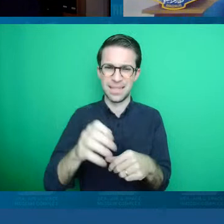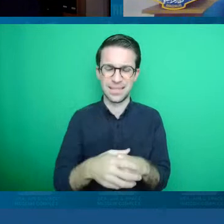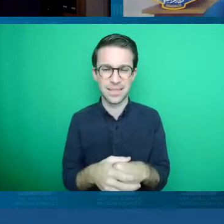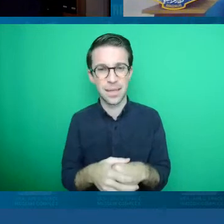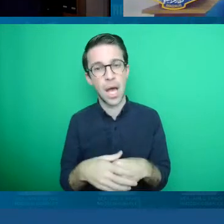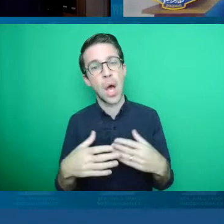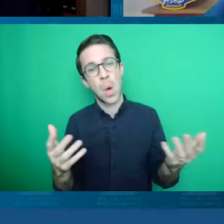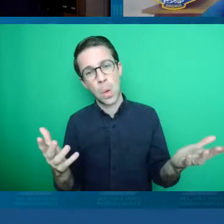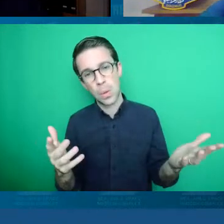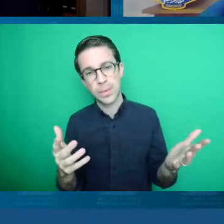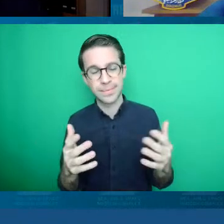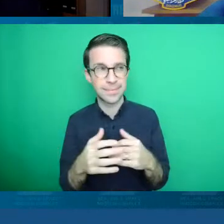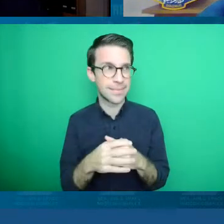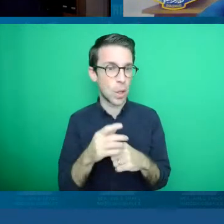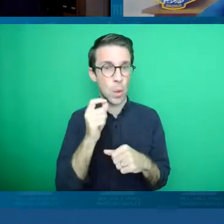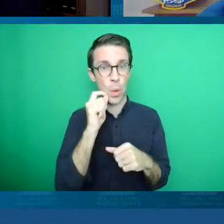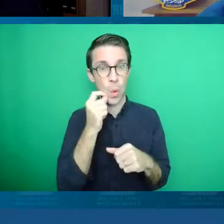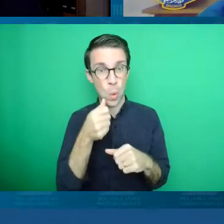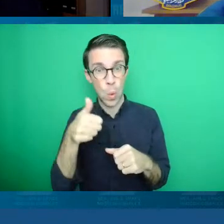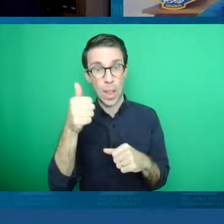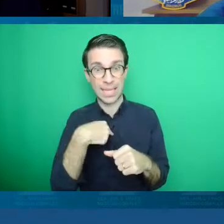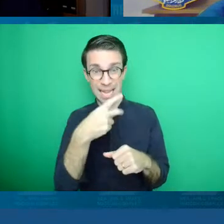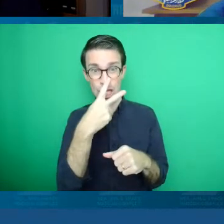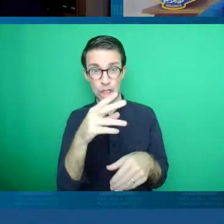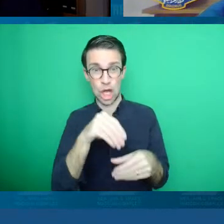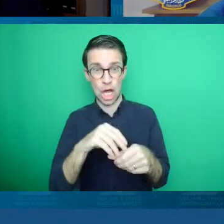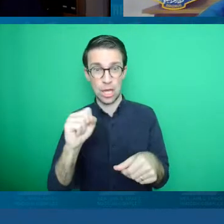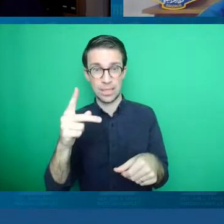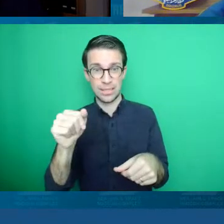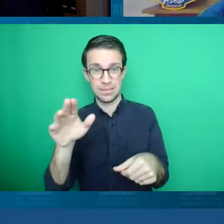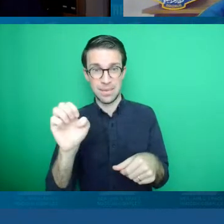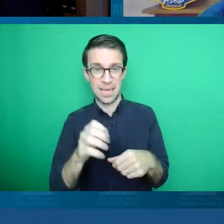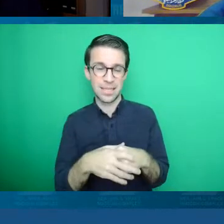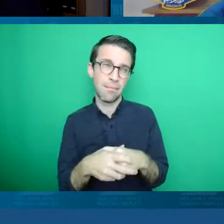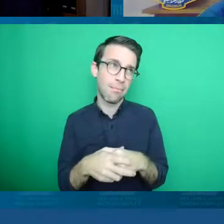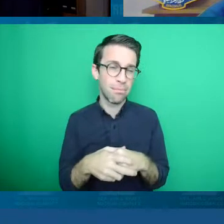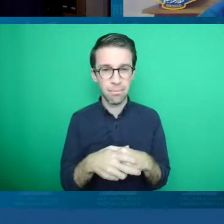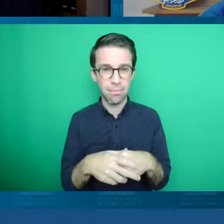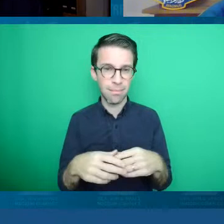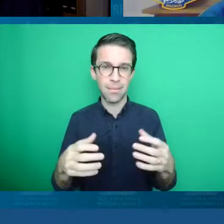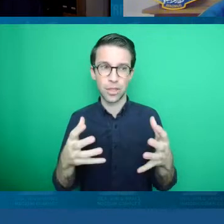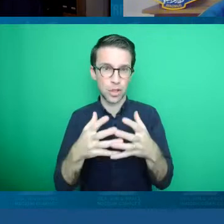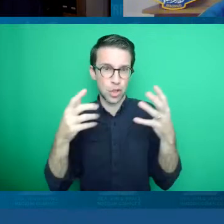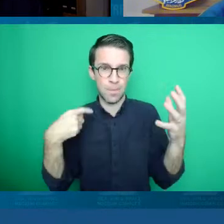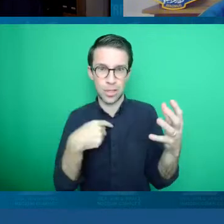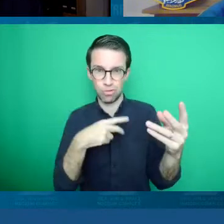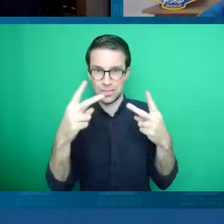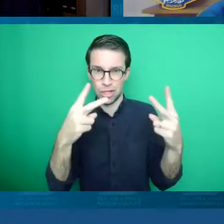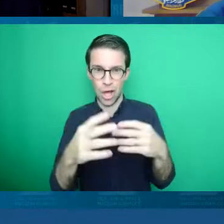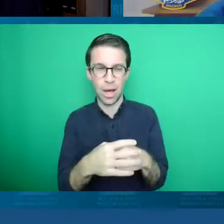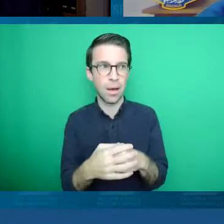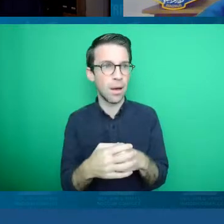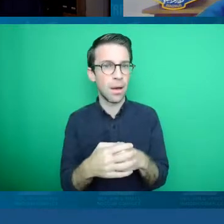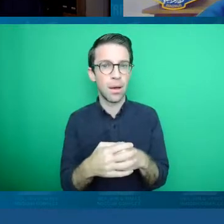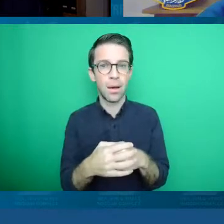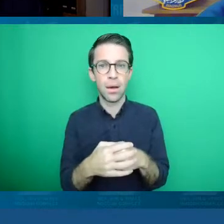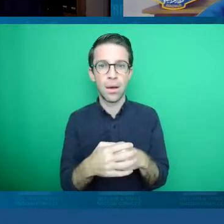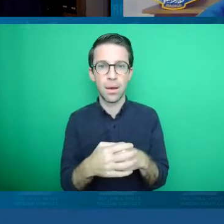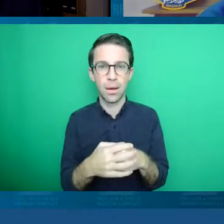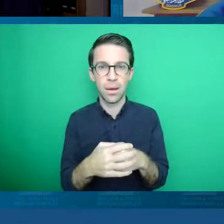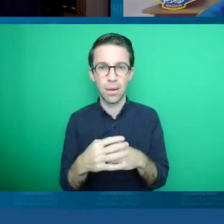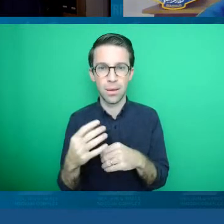hard to define that. There's so much there. One of the most amazing things, though,